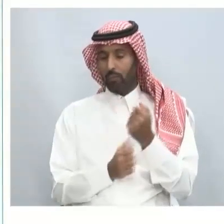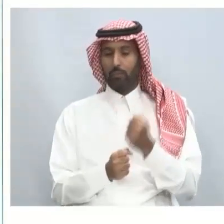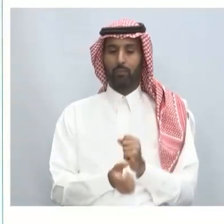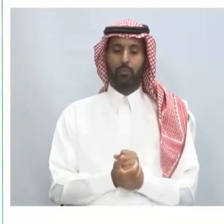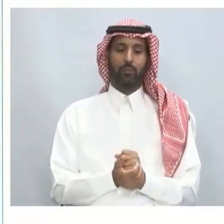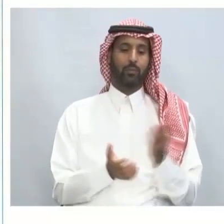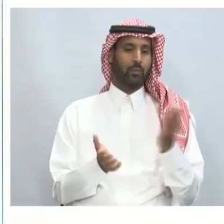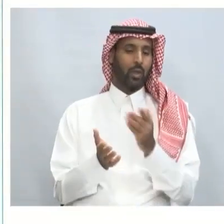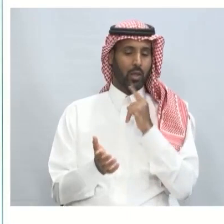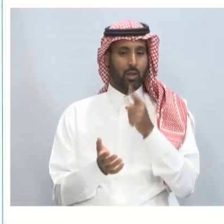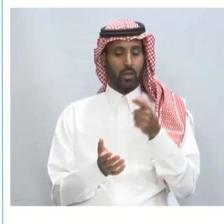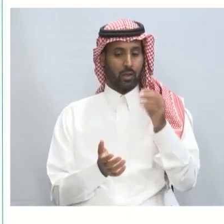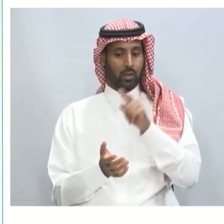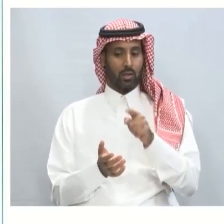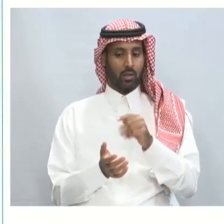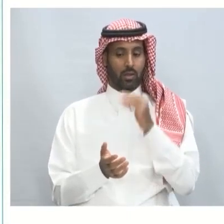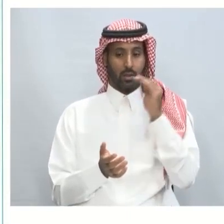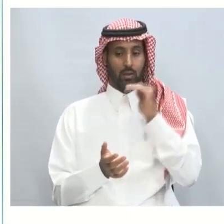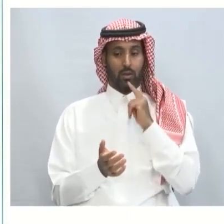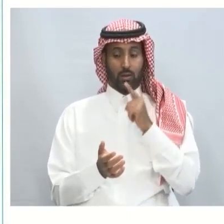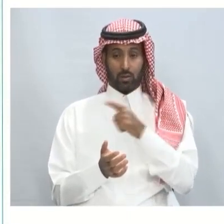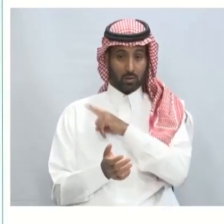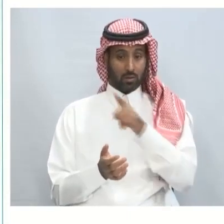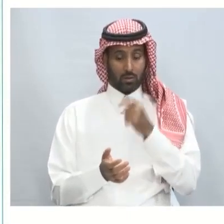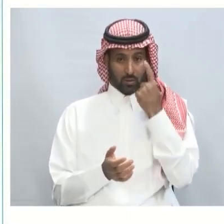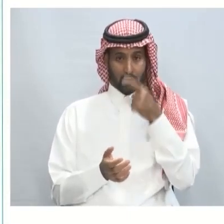jobs are? Of course, we answered them all, and